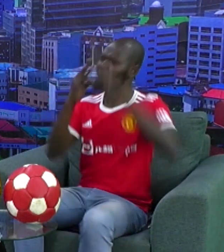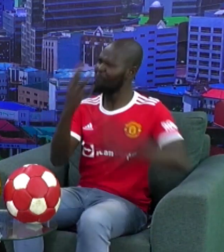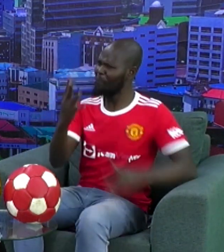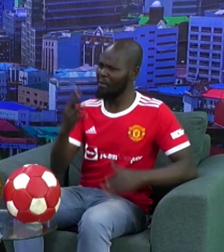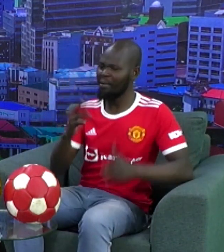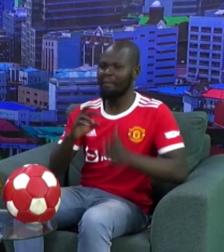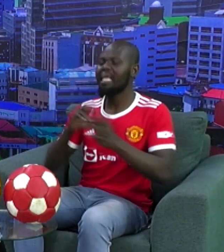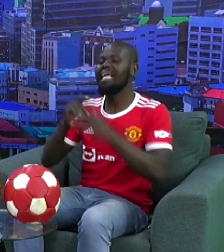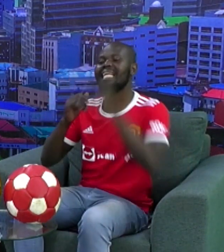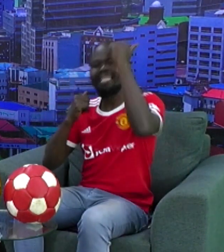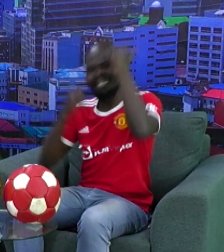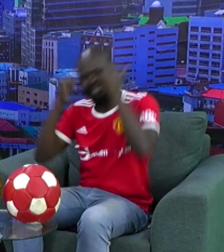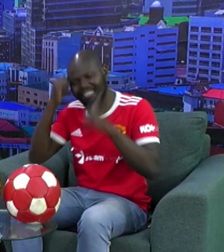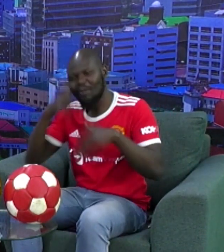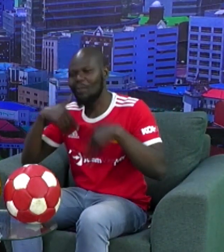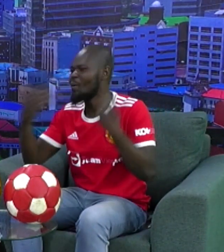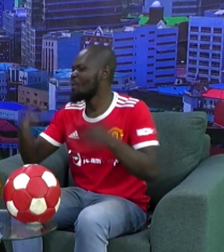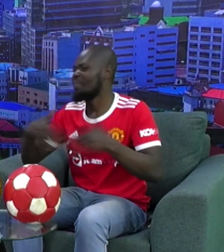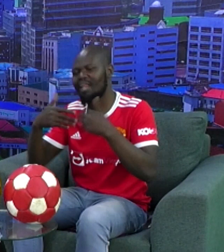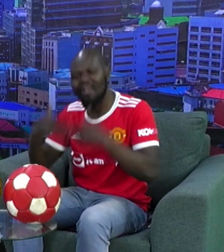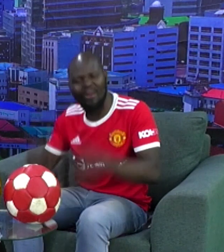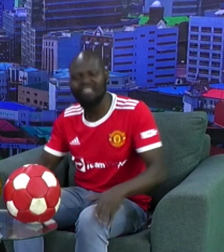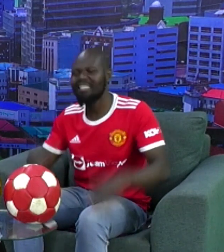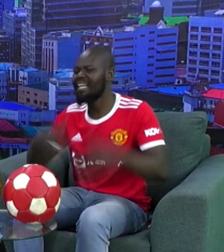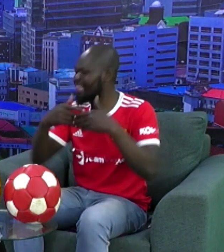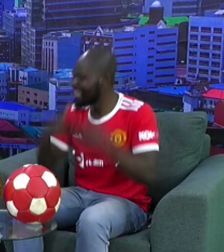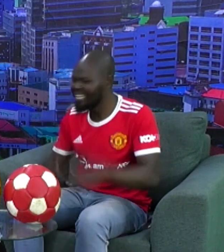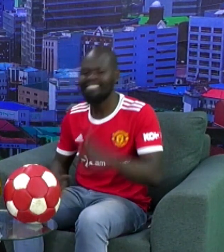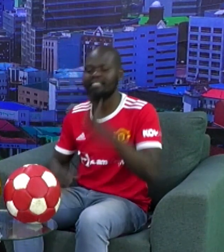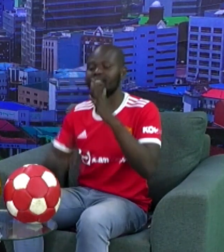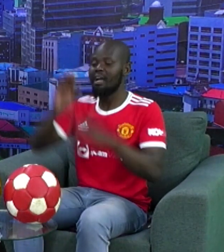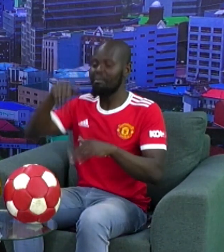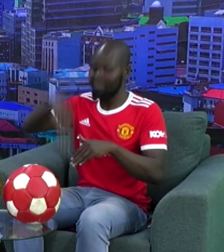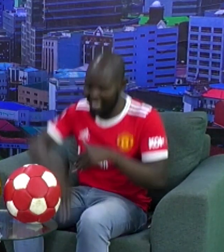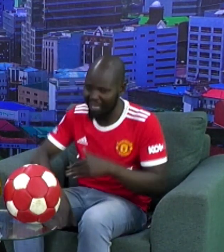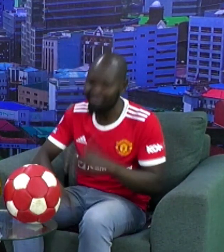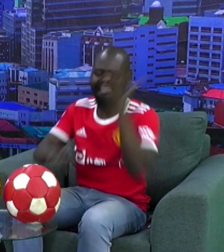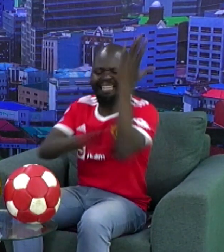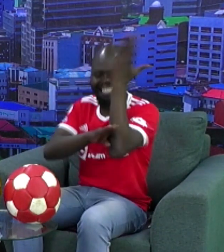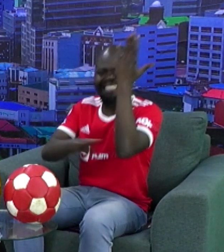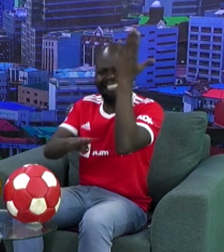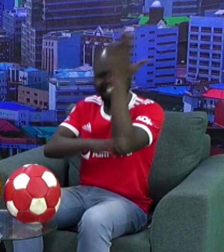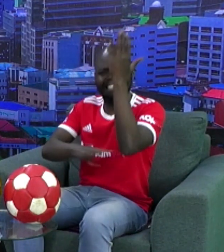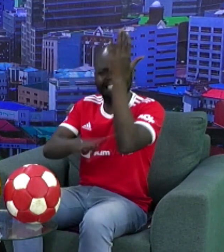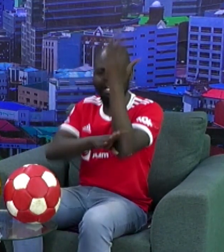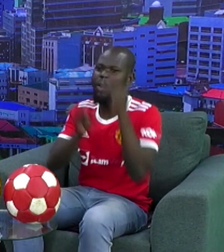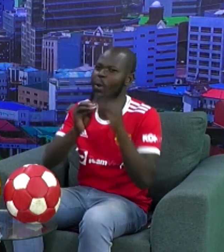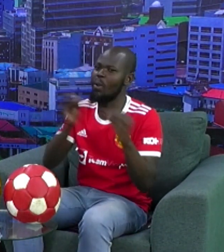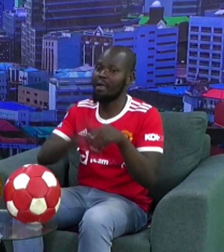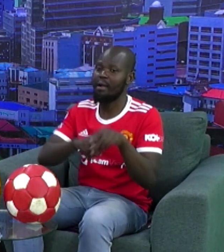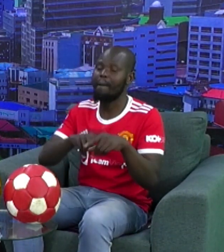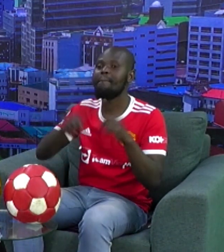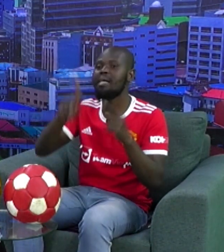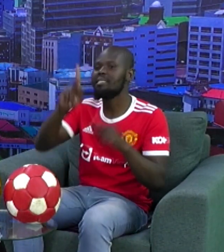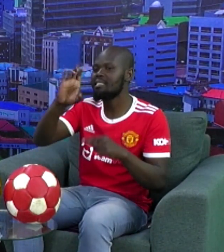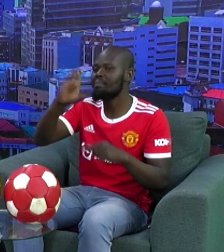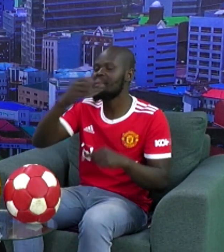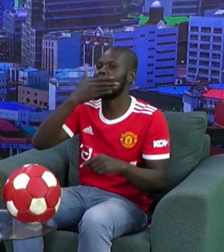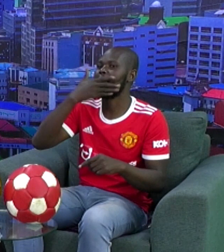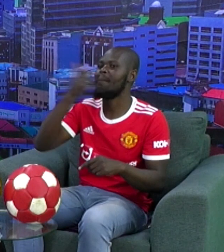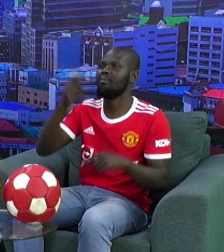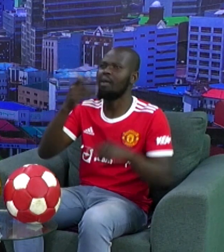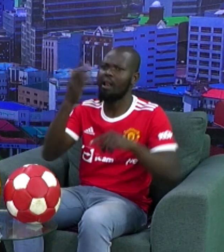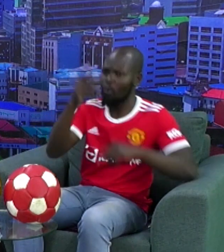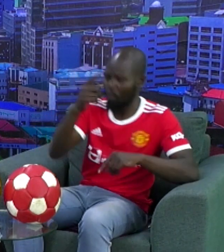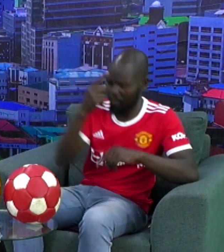Right now, you see, they have really improved. They are back to the top 4. Before they